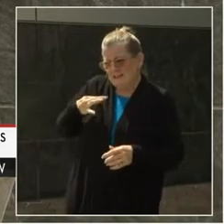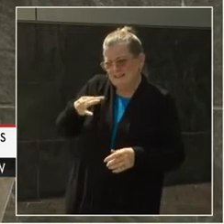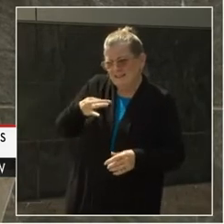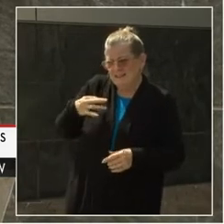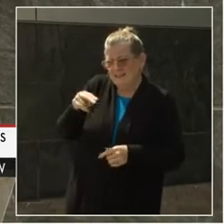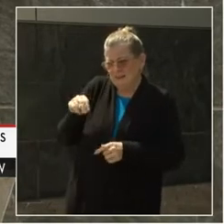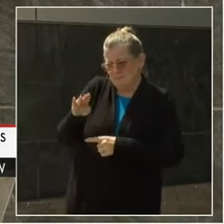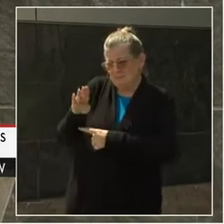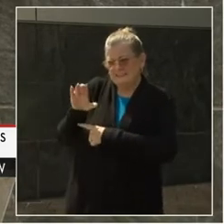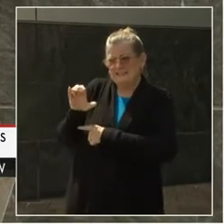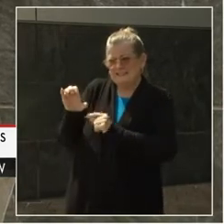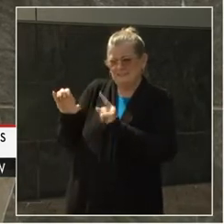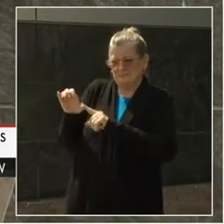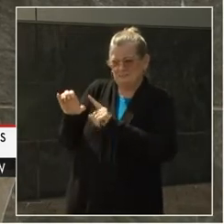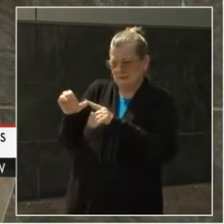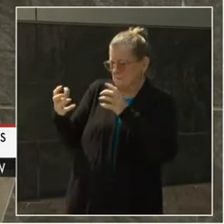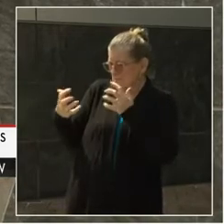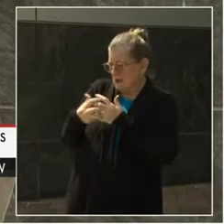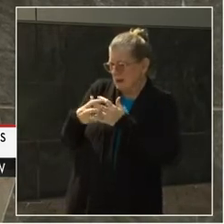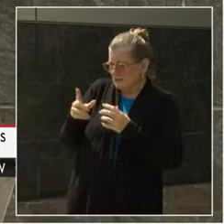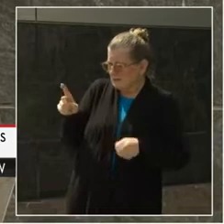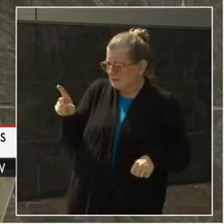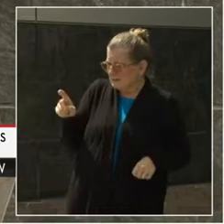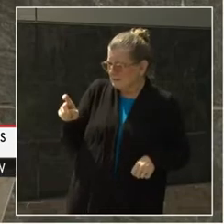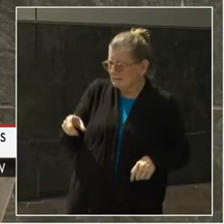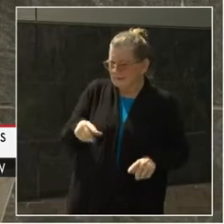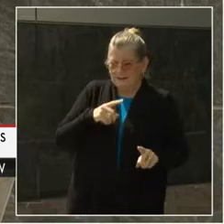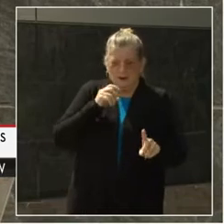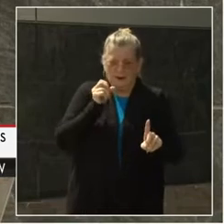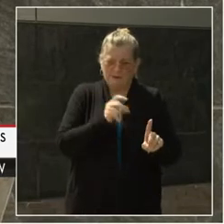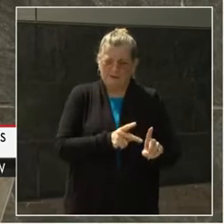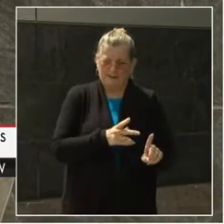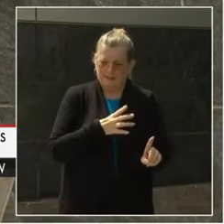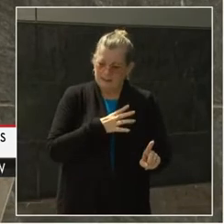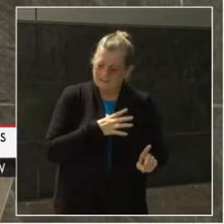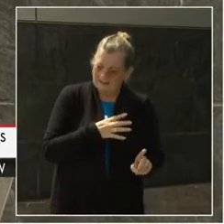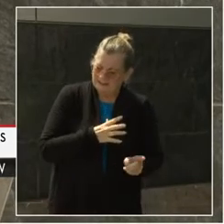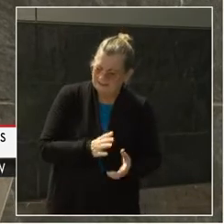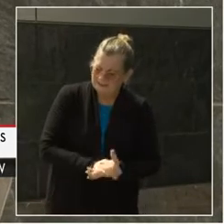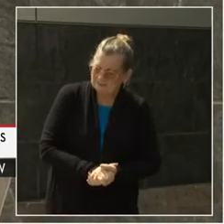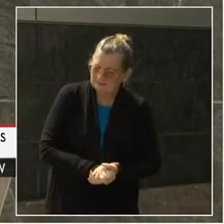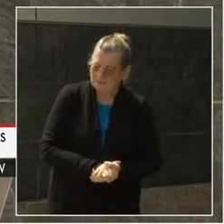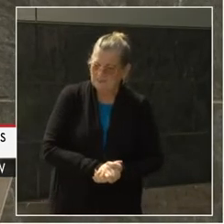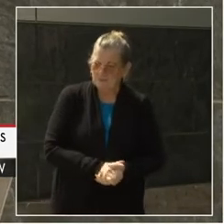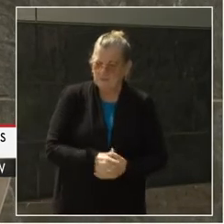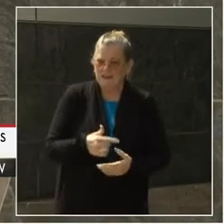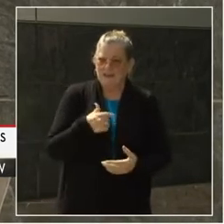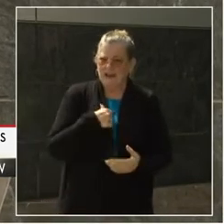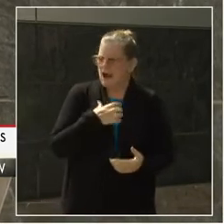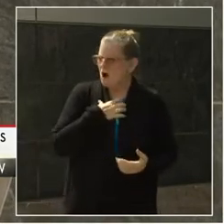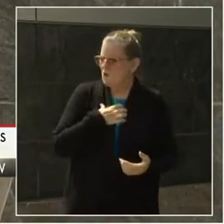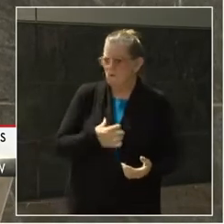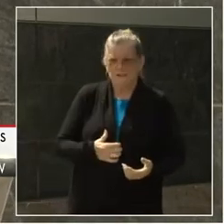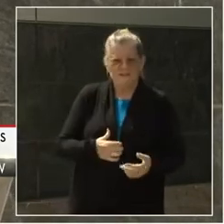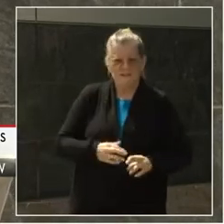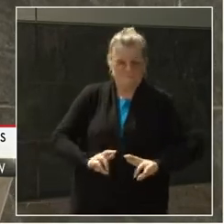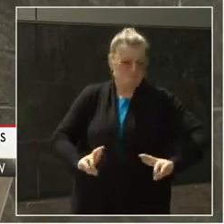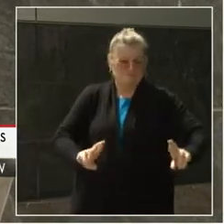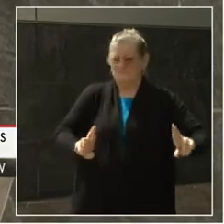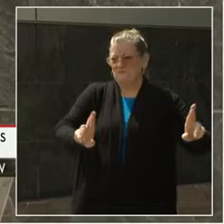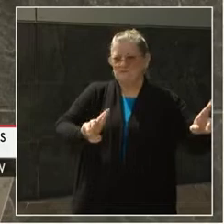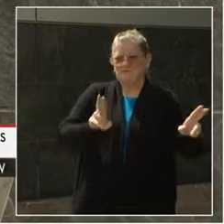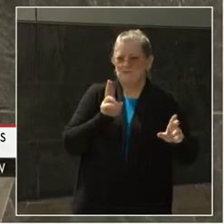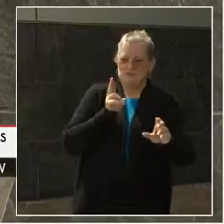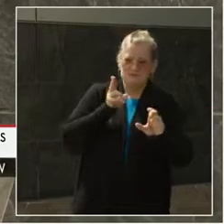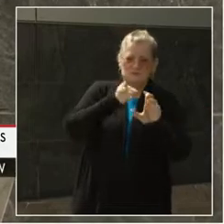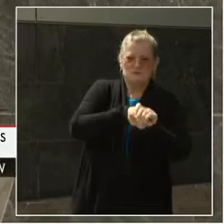Okay. Okay. That is noted. I wish this were available when I were in high school. Bet you do, So if yes. you don't, it sounds